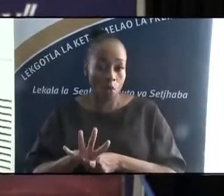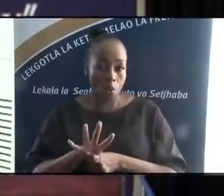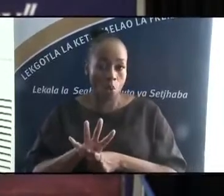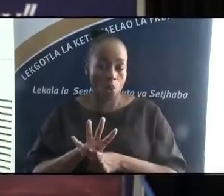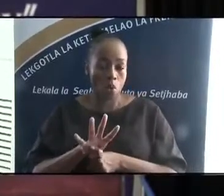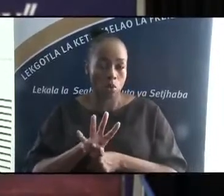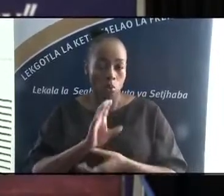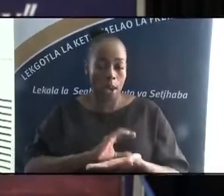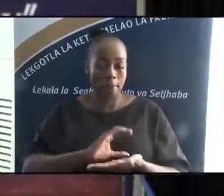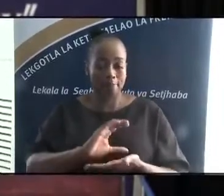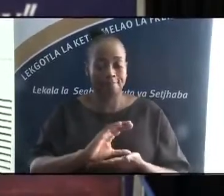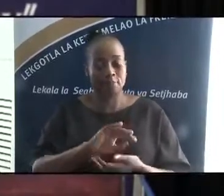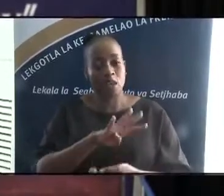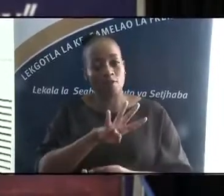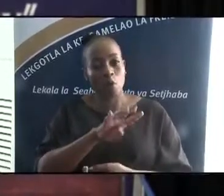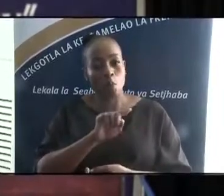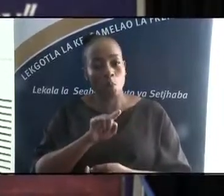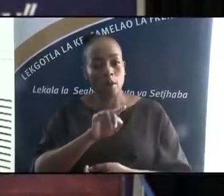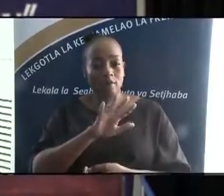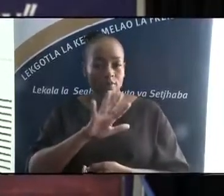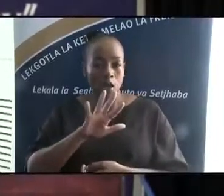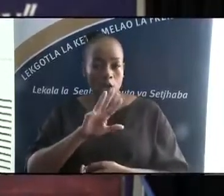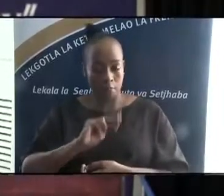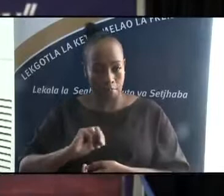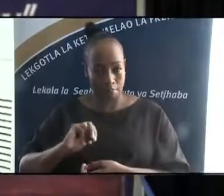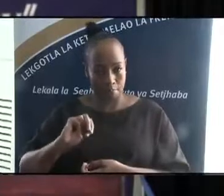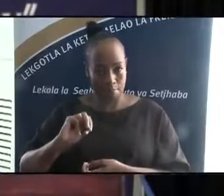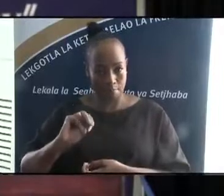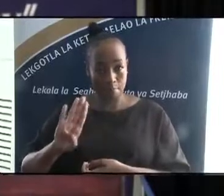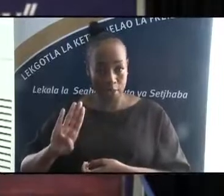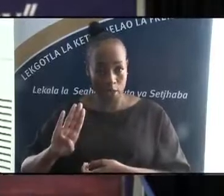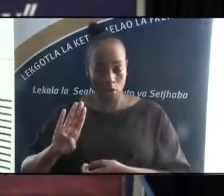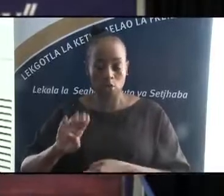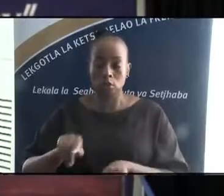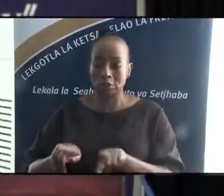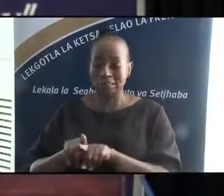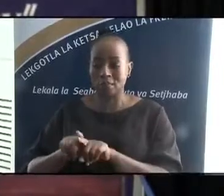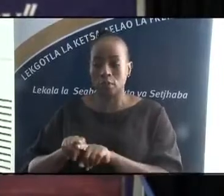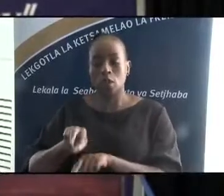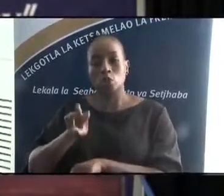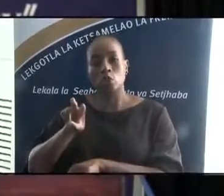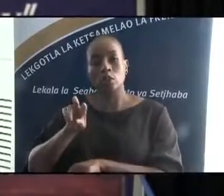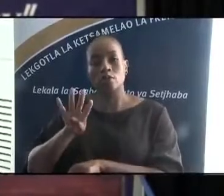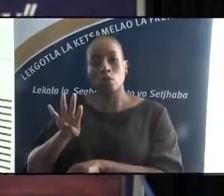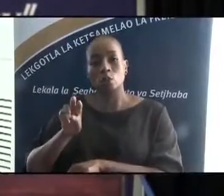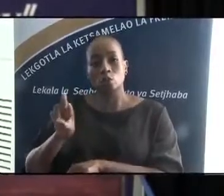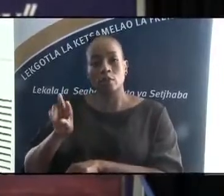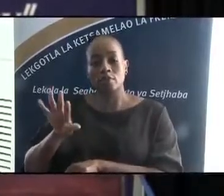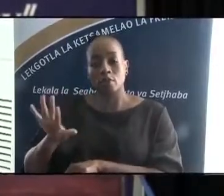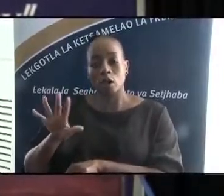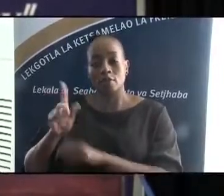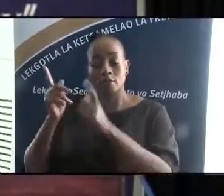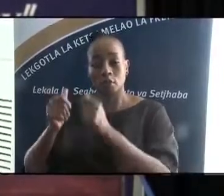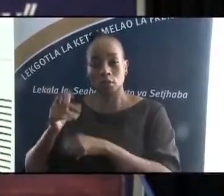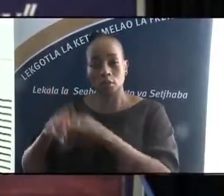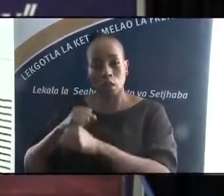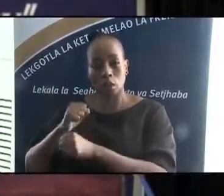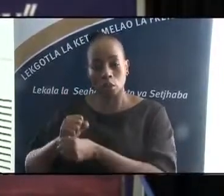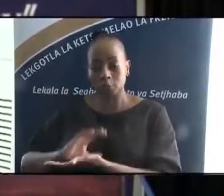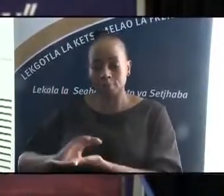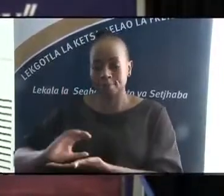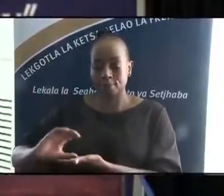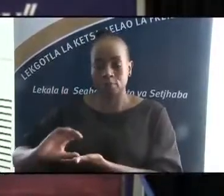be 4.524 billion. And the 2024-25 financial year,